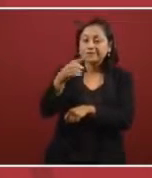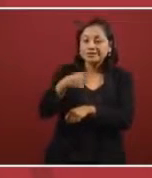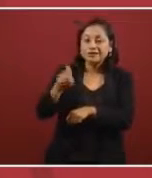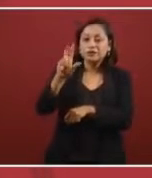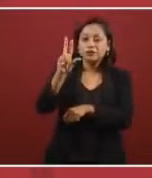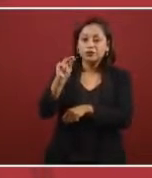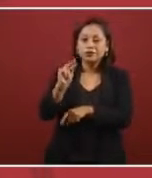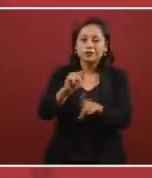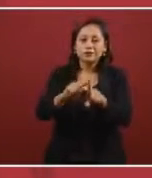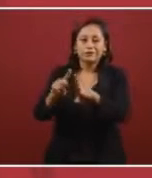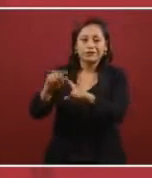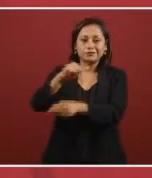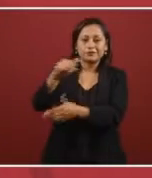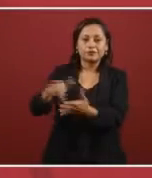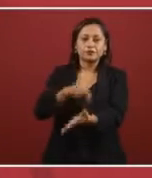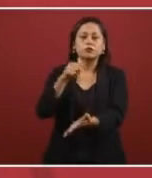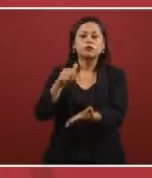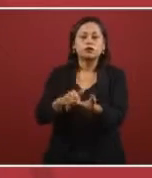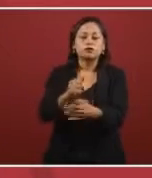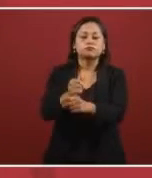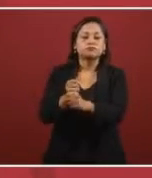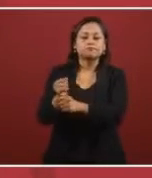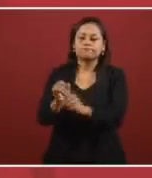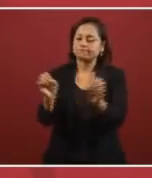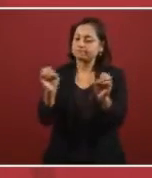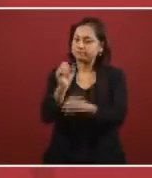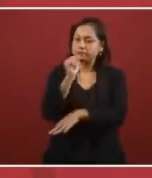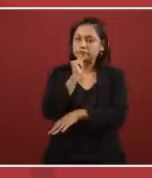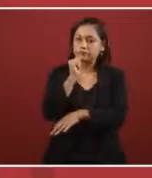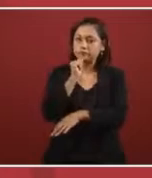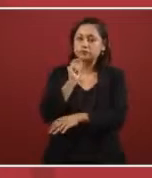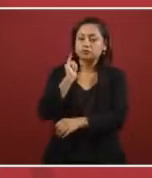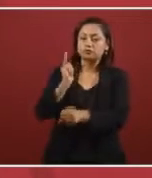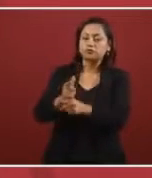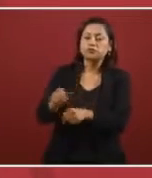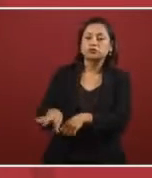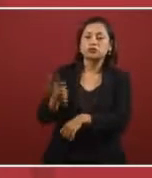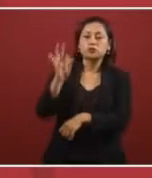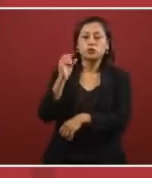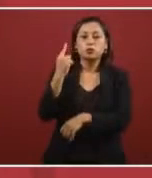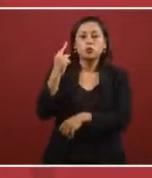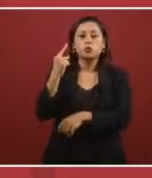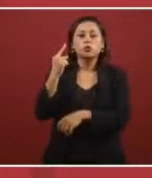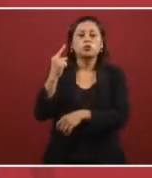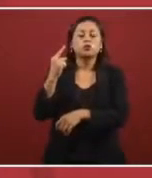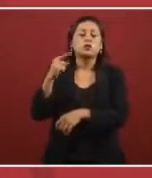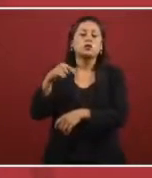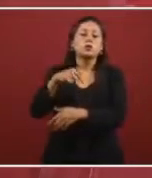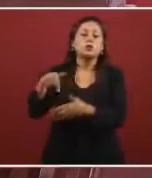180 points in these regions. This was a public dominion.